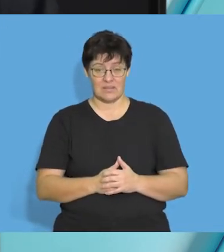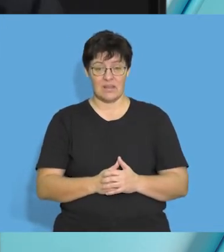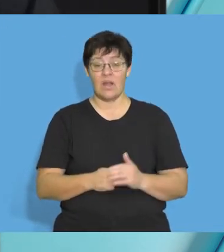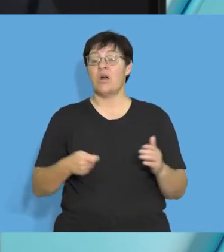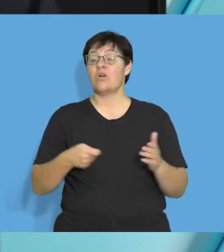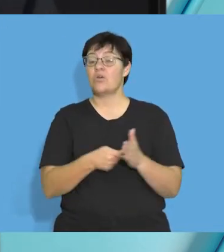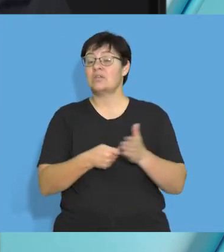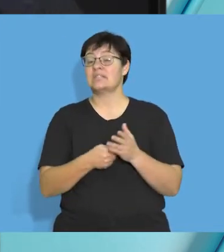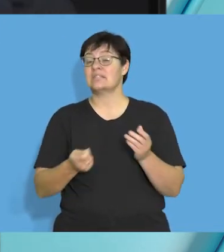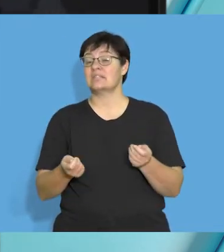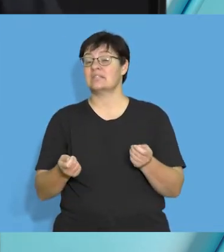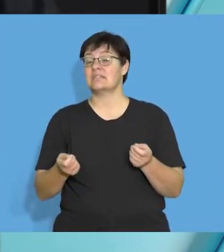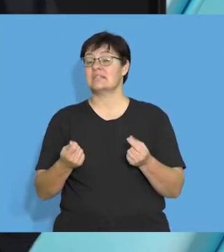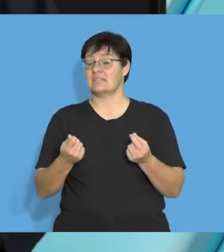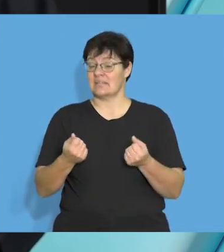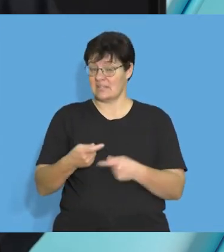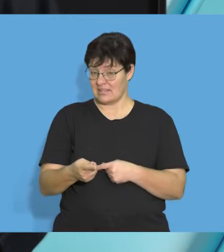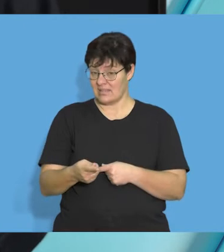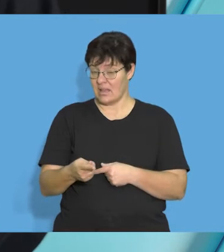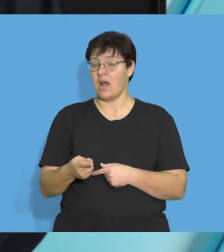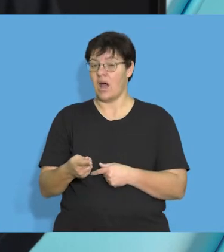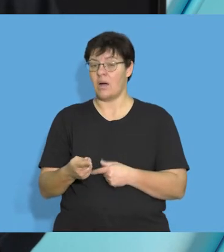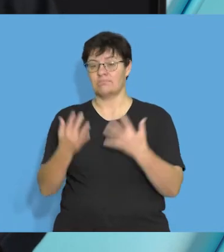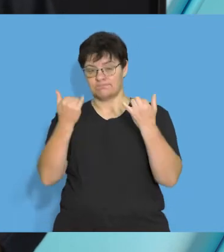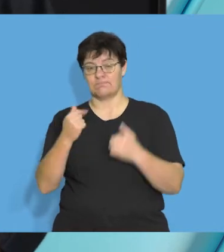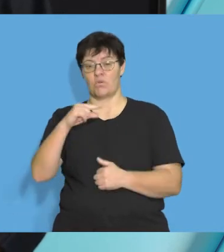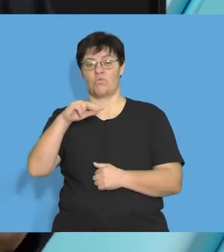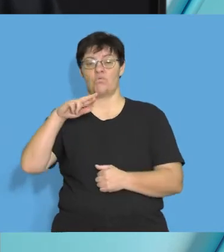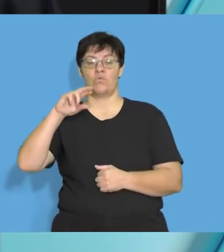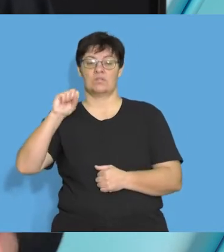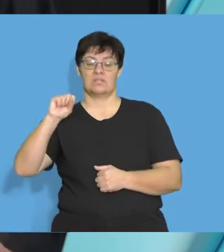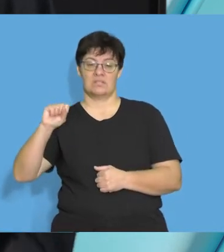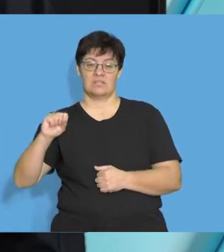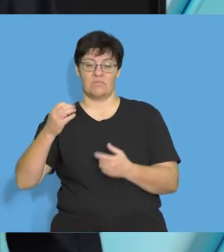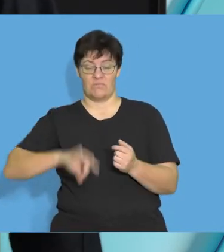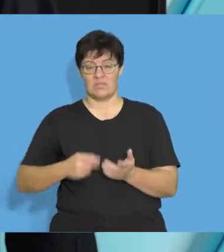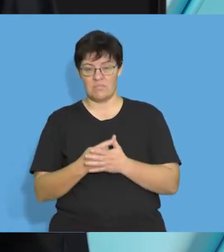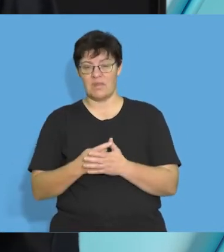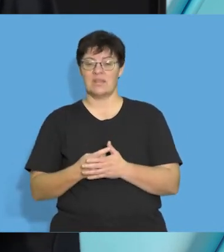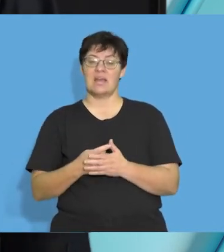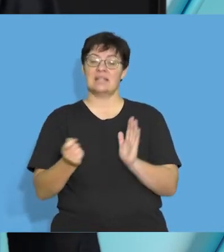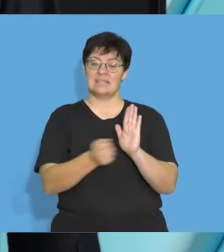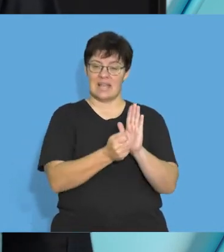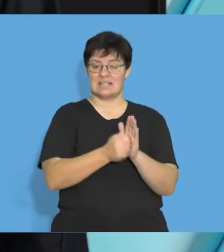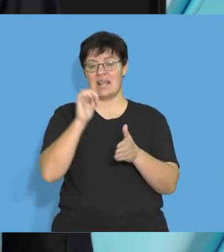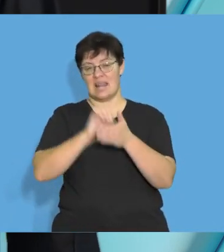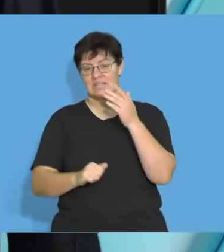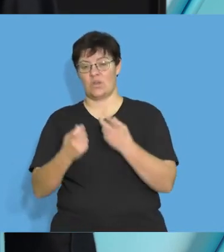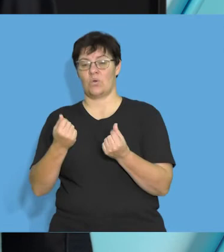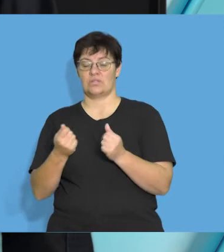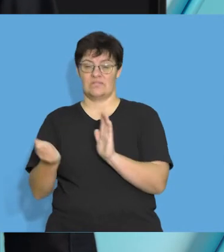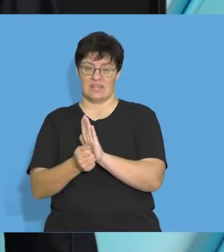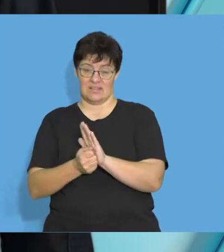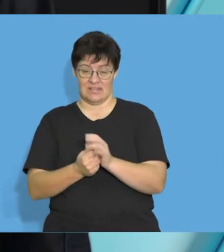calculated is used to determine our gross profit, which will be our sales less our cost of sales. Right,